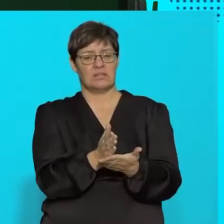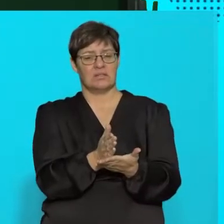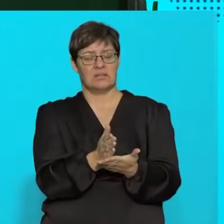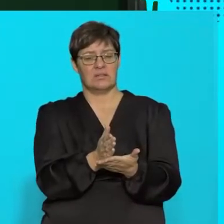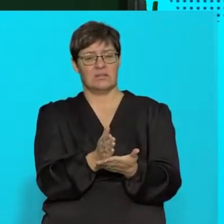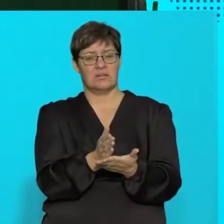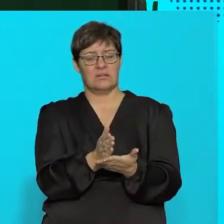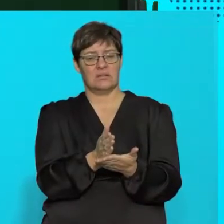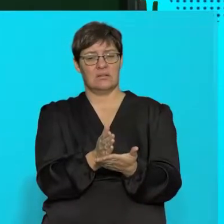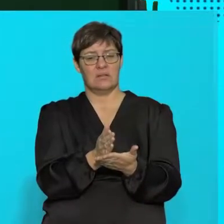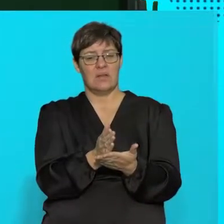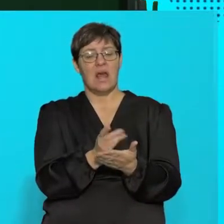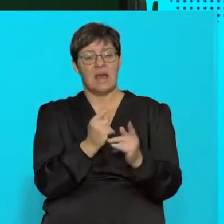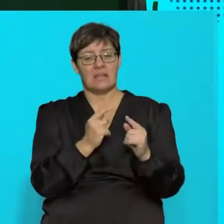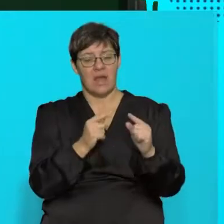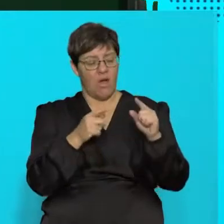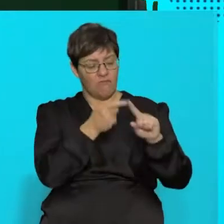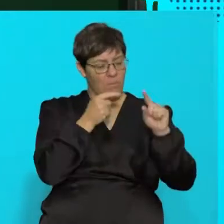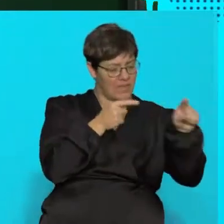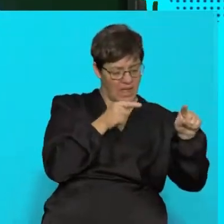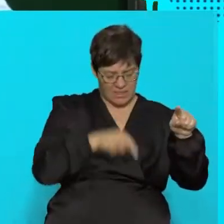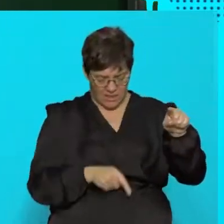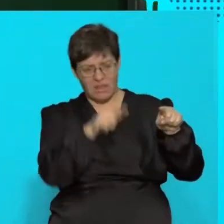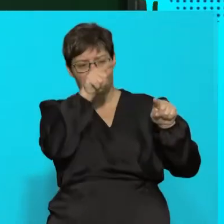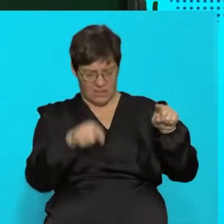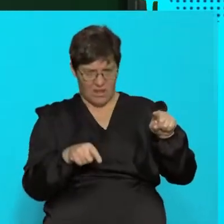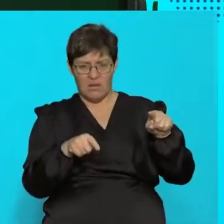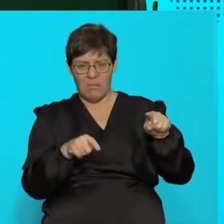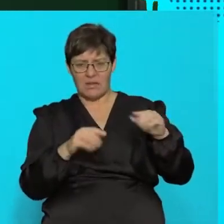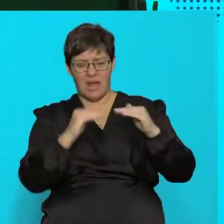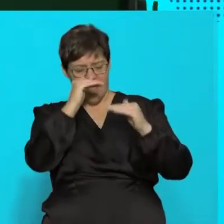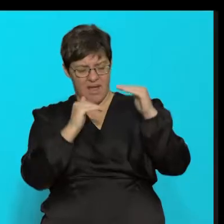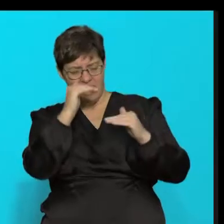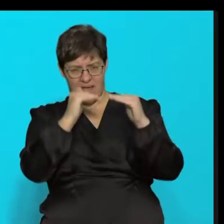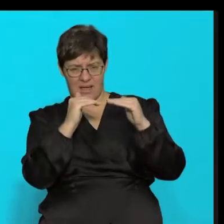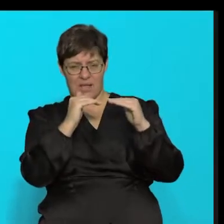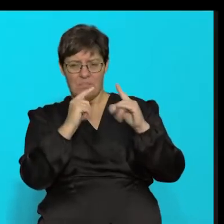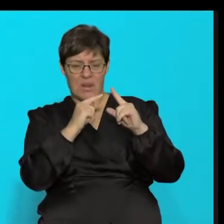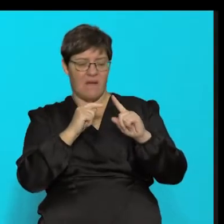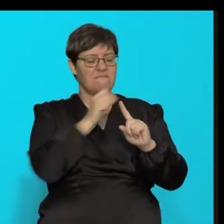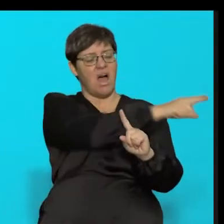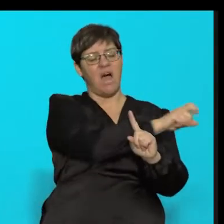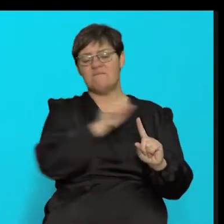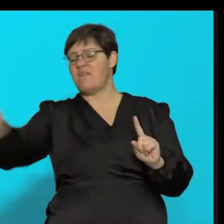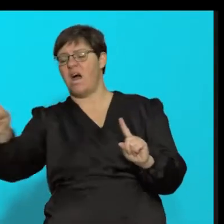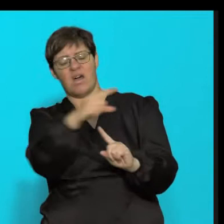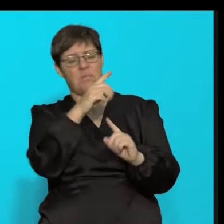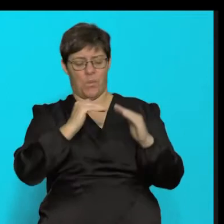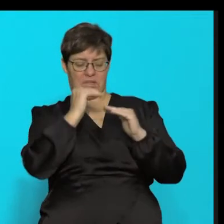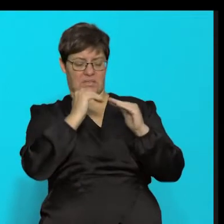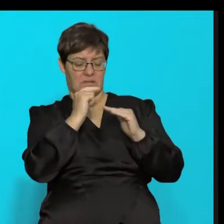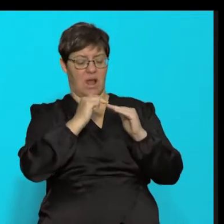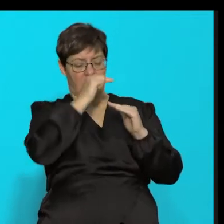line that minimizes the deviation from the line of best fit. Can you see? We want to reduce that